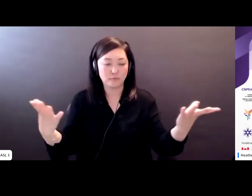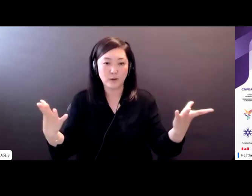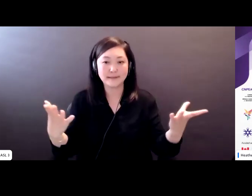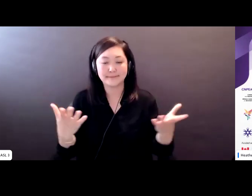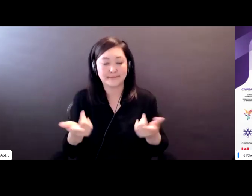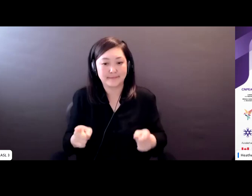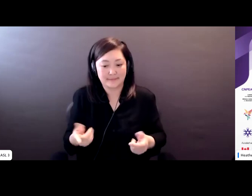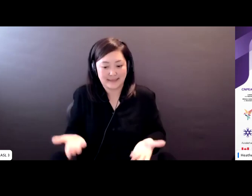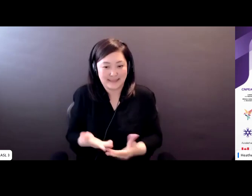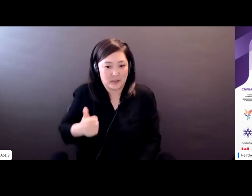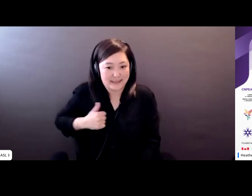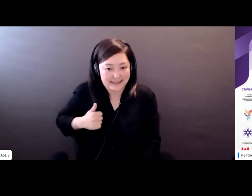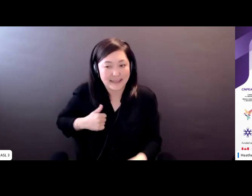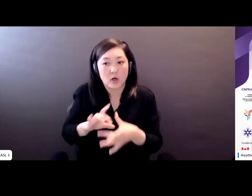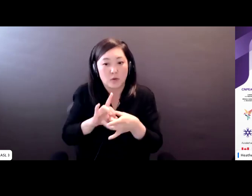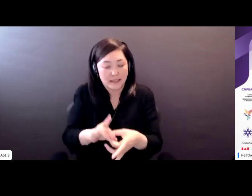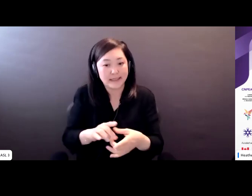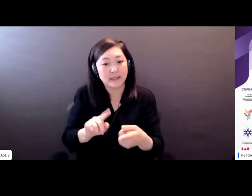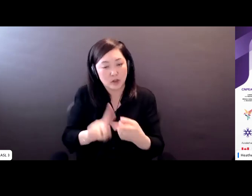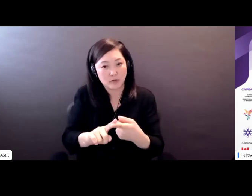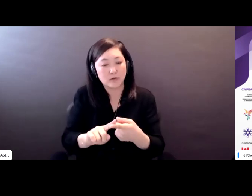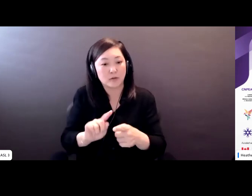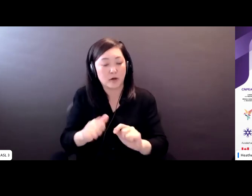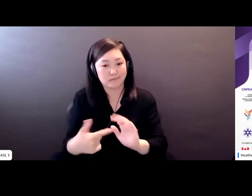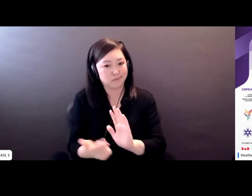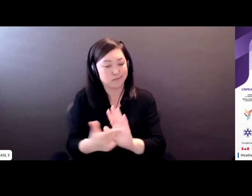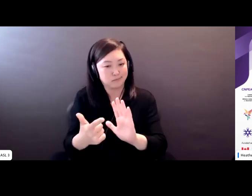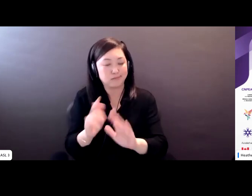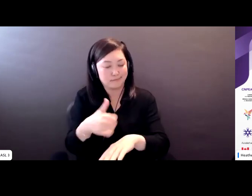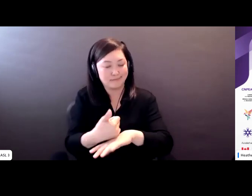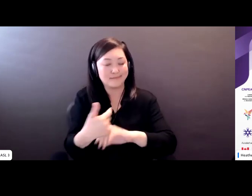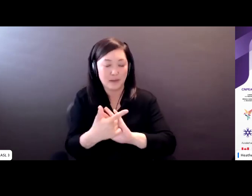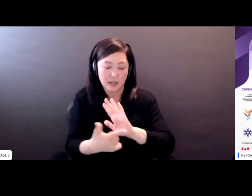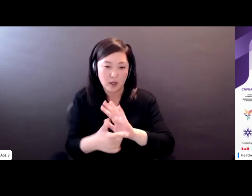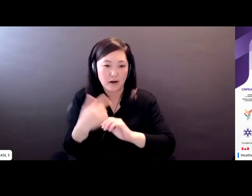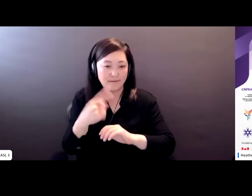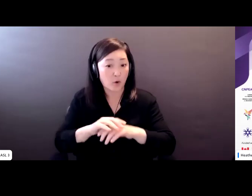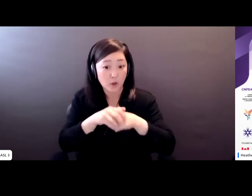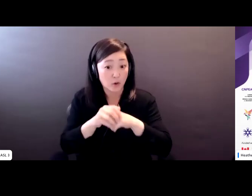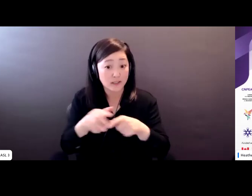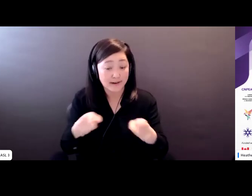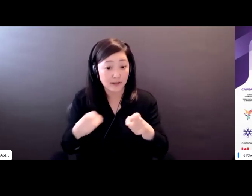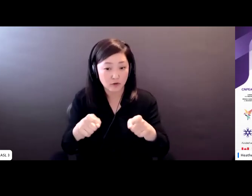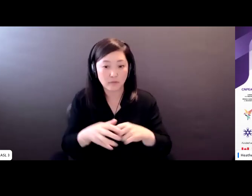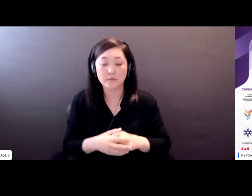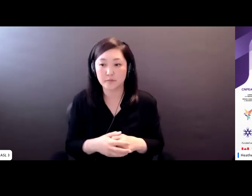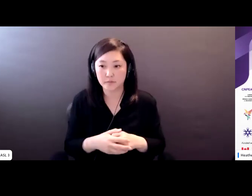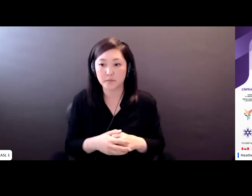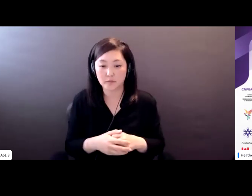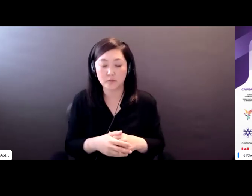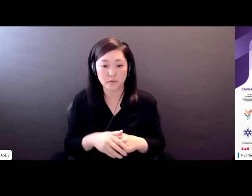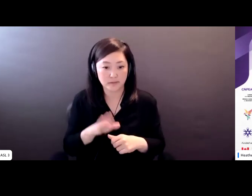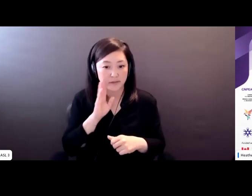with respect to criminalizing coercive control. So just so you're not looking for them, I will be giving my talk